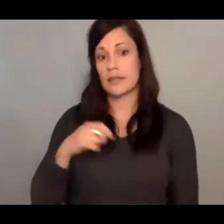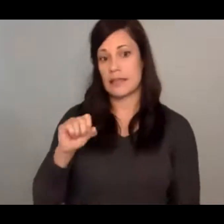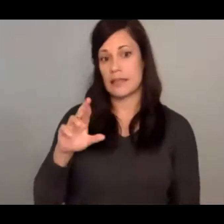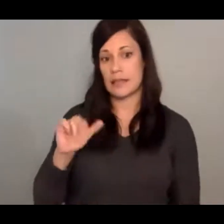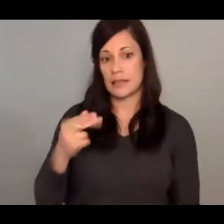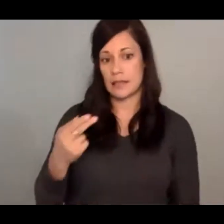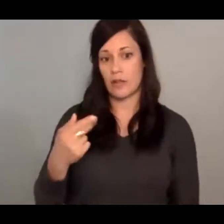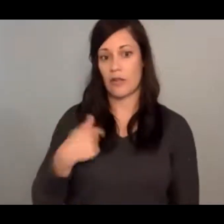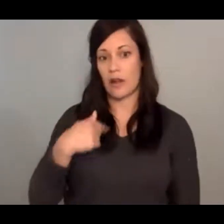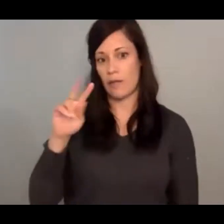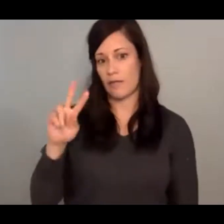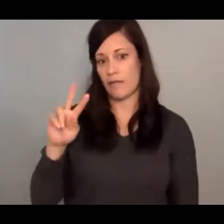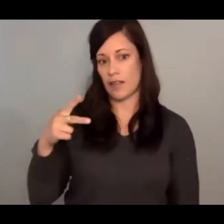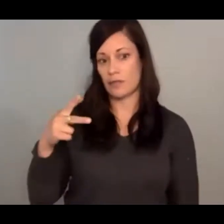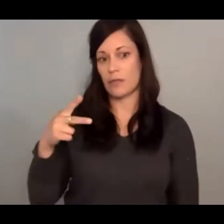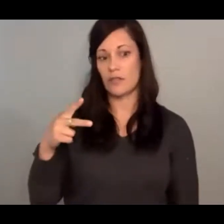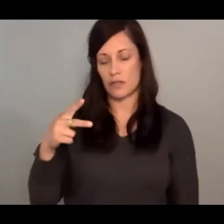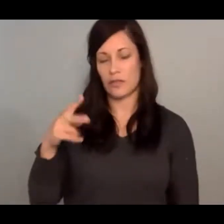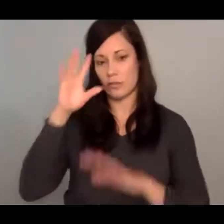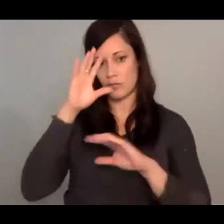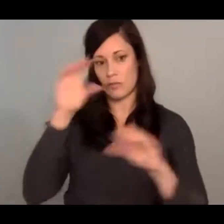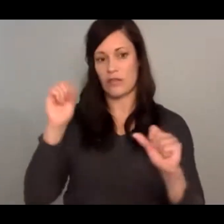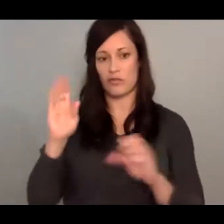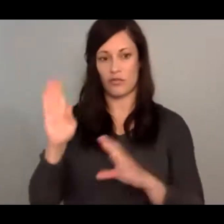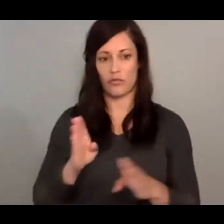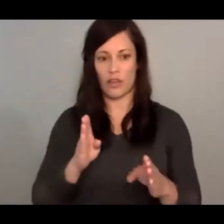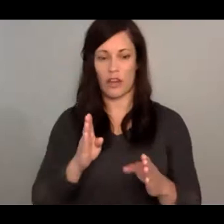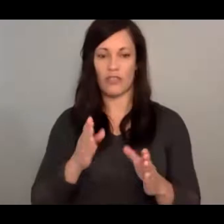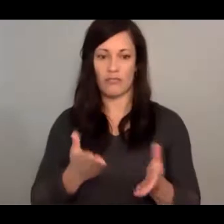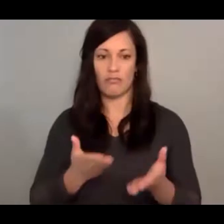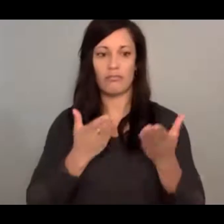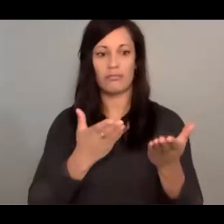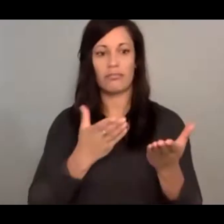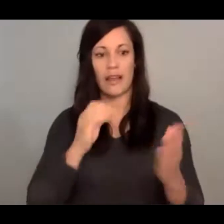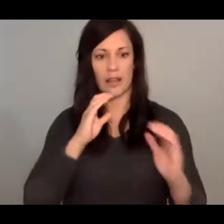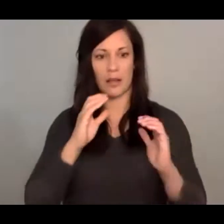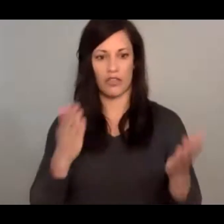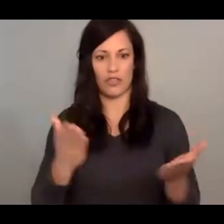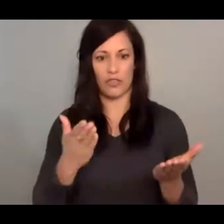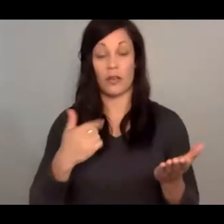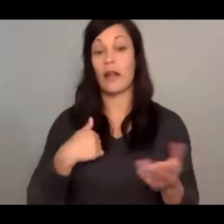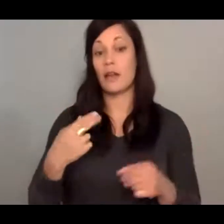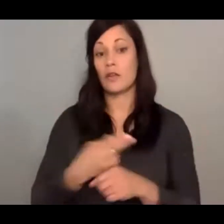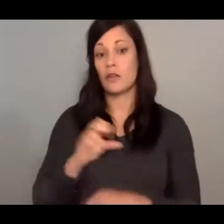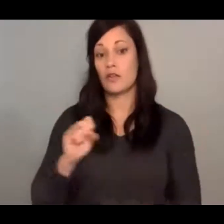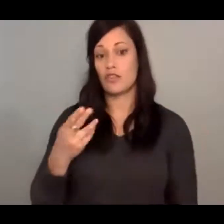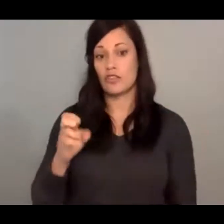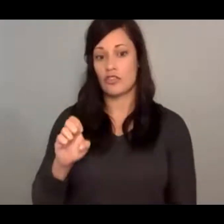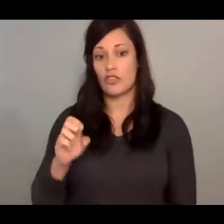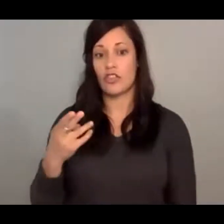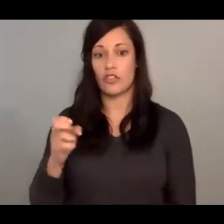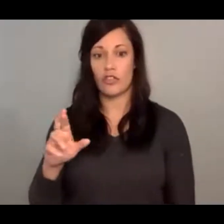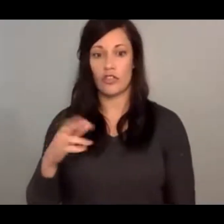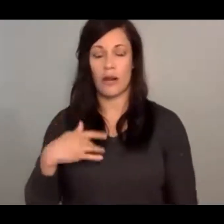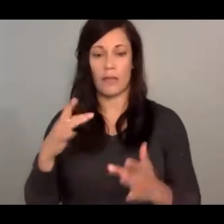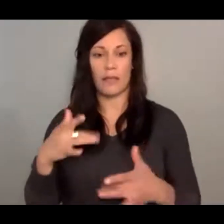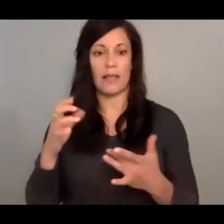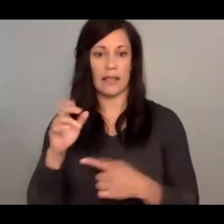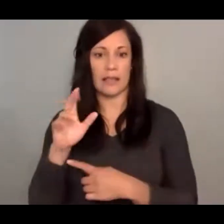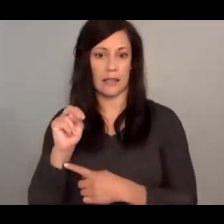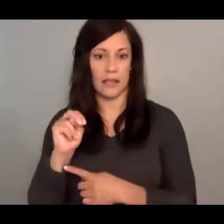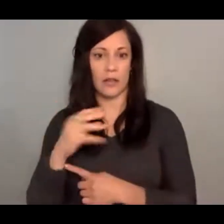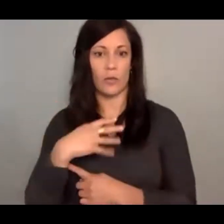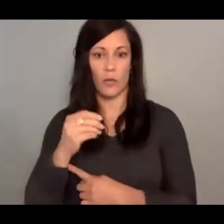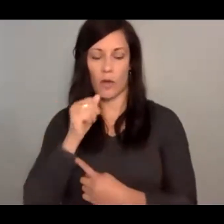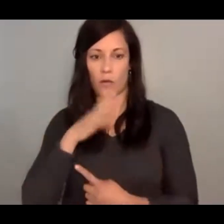Strategic Initiatives and Communications at ArtsFund. I use she, her pronouns, and I am a light-skinned white woman with long brown